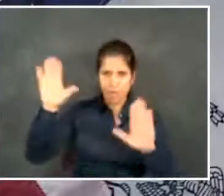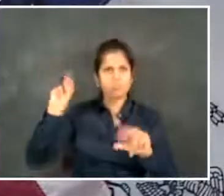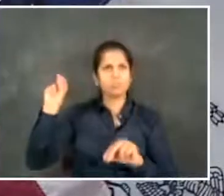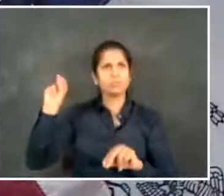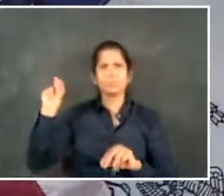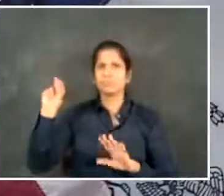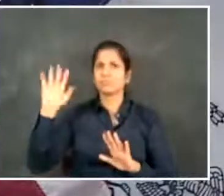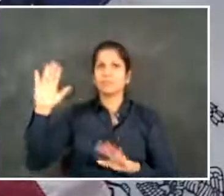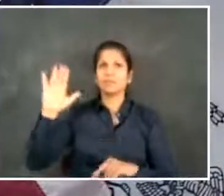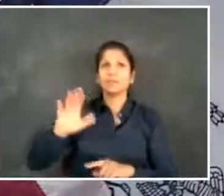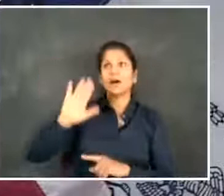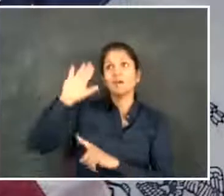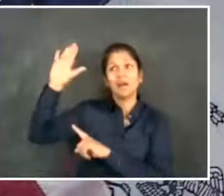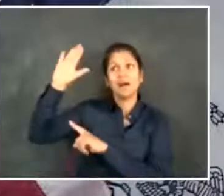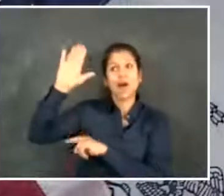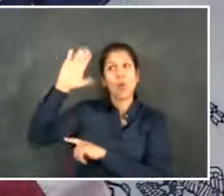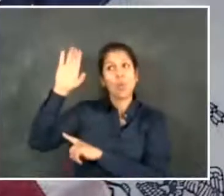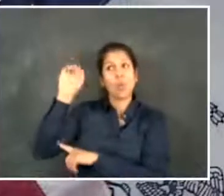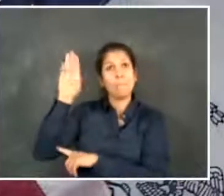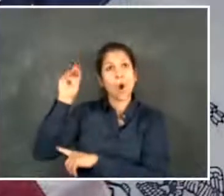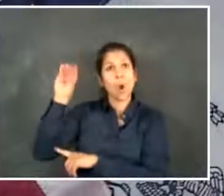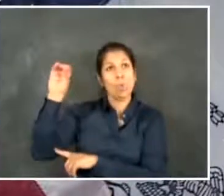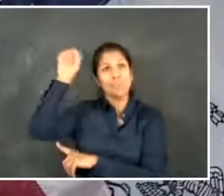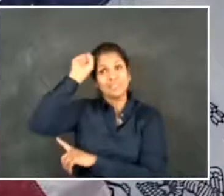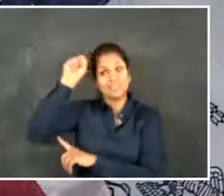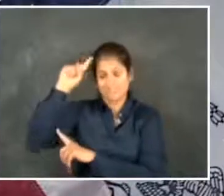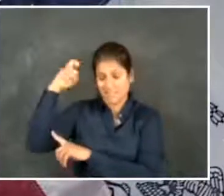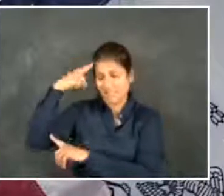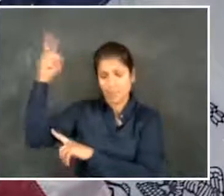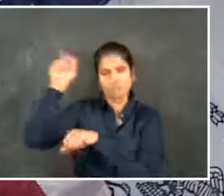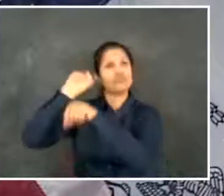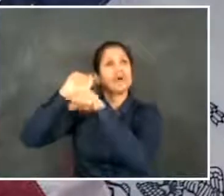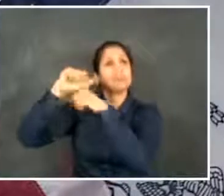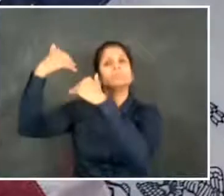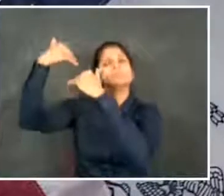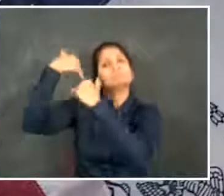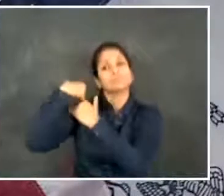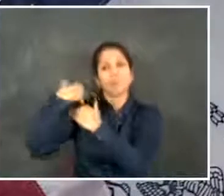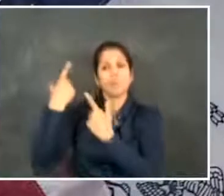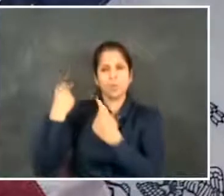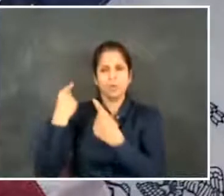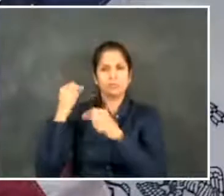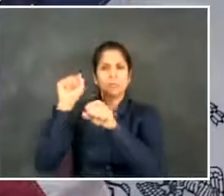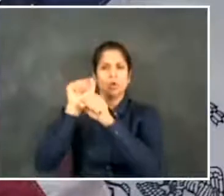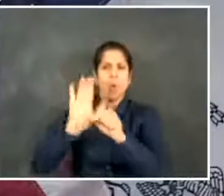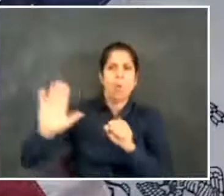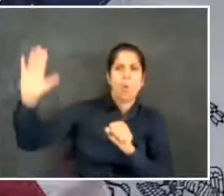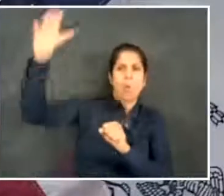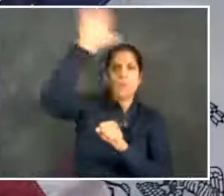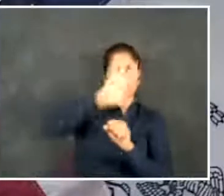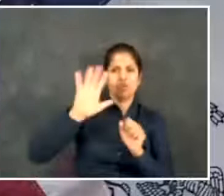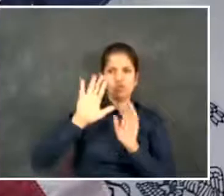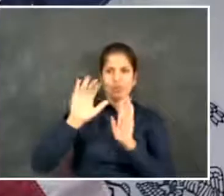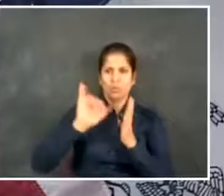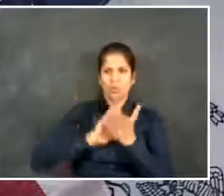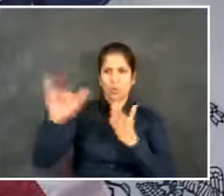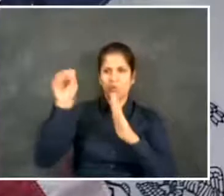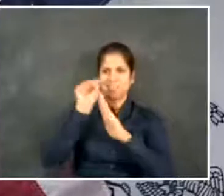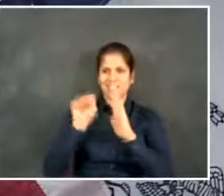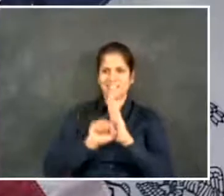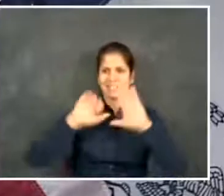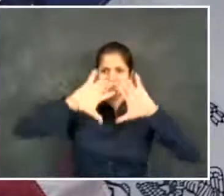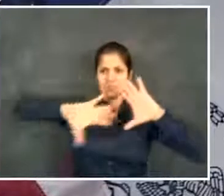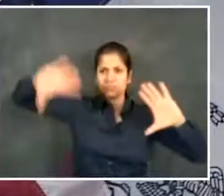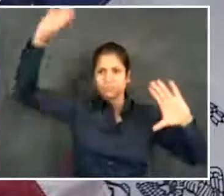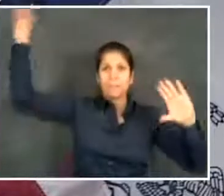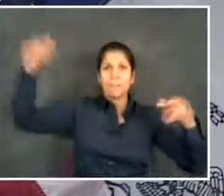a lot of factors that he has to put together. But I have certainly made clear to him that I believe fundamentally New York City public schools